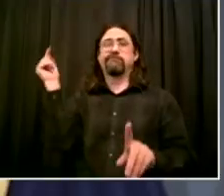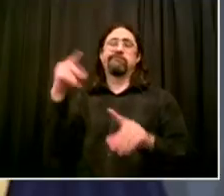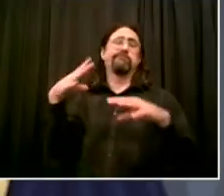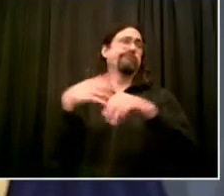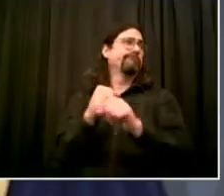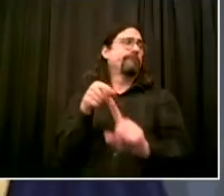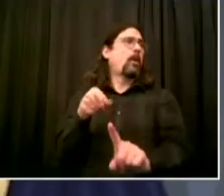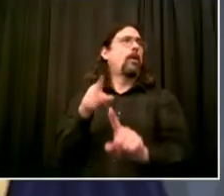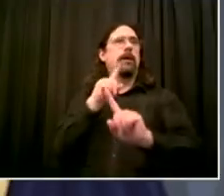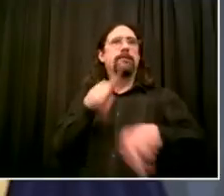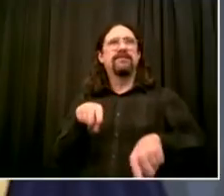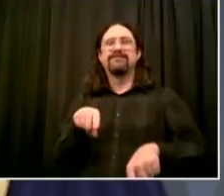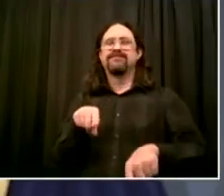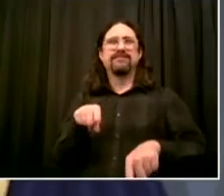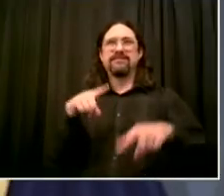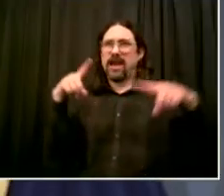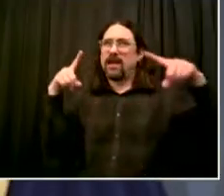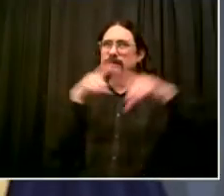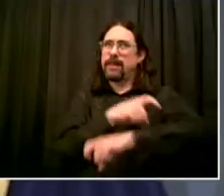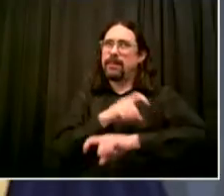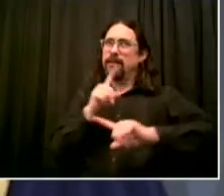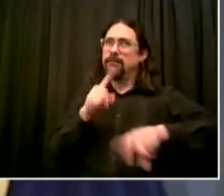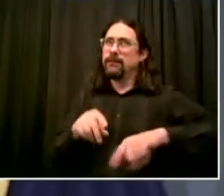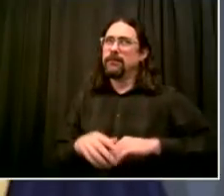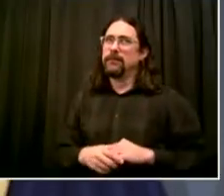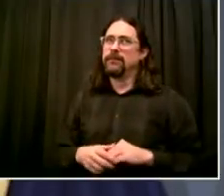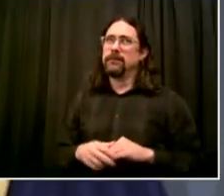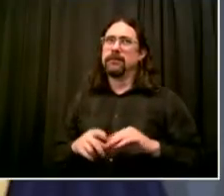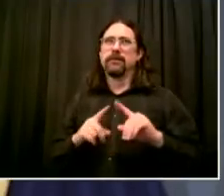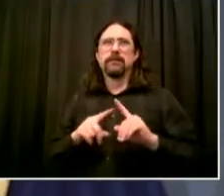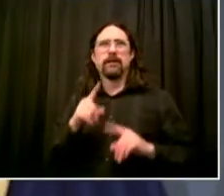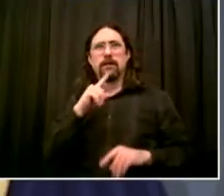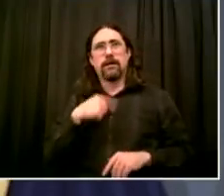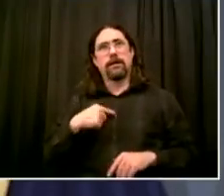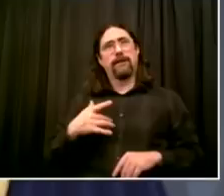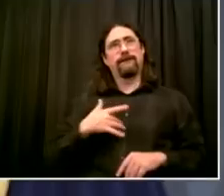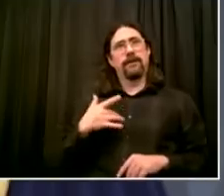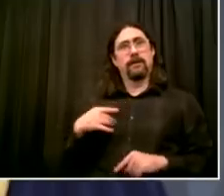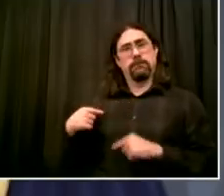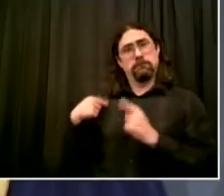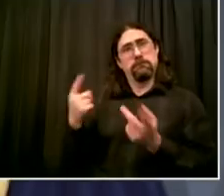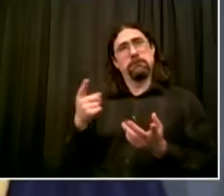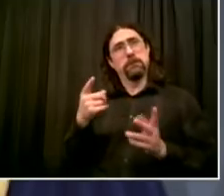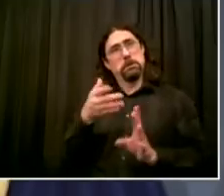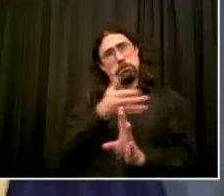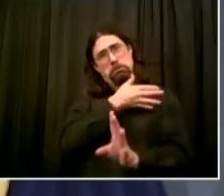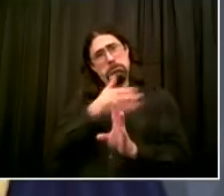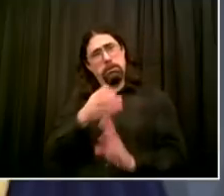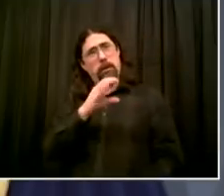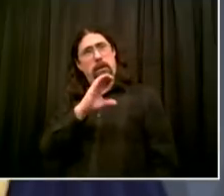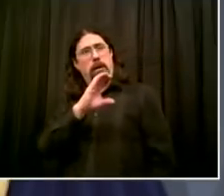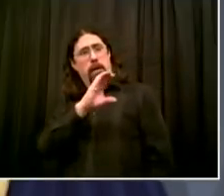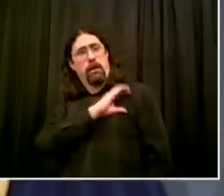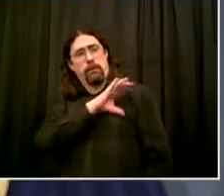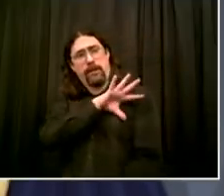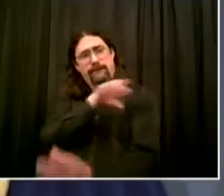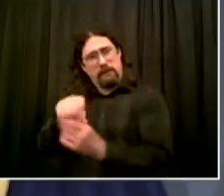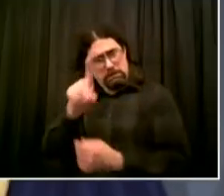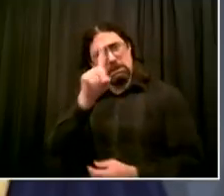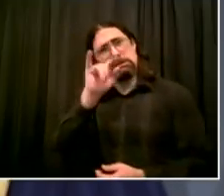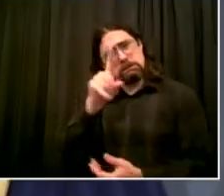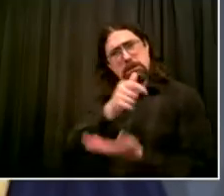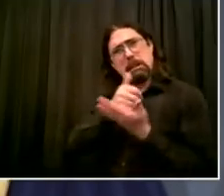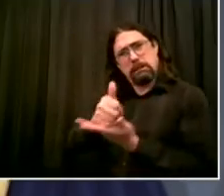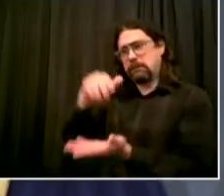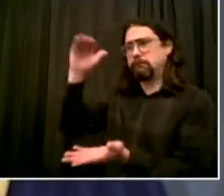reduce crime and violence in our schools and has been adopting a neighborhood policing approach. And I think there's a lot more of that that has to happen